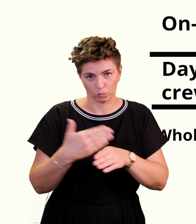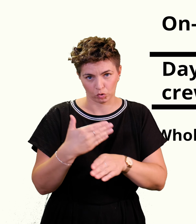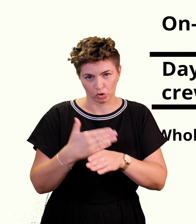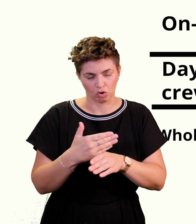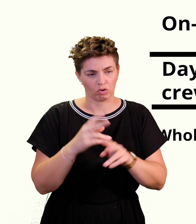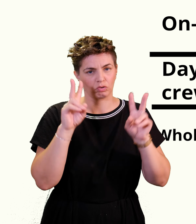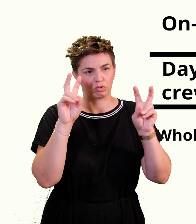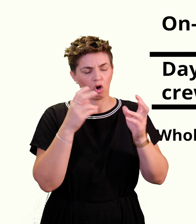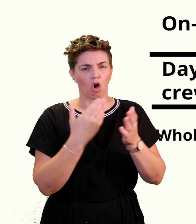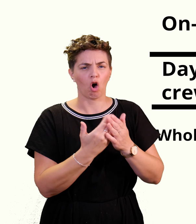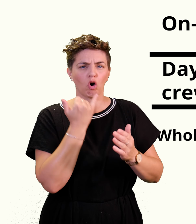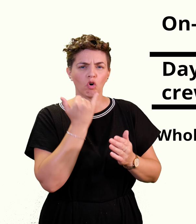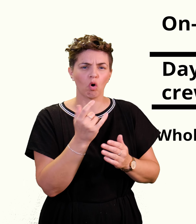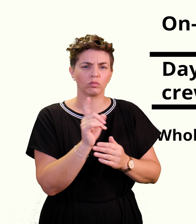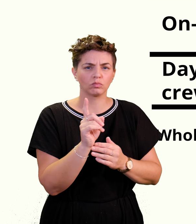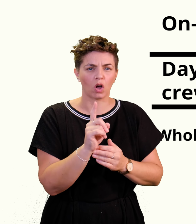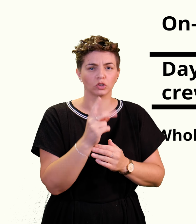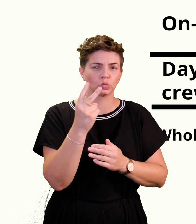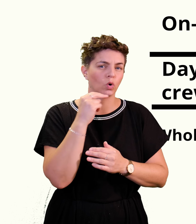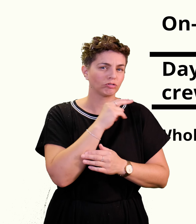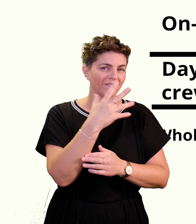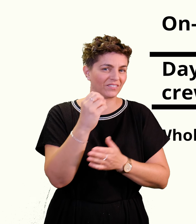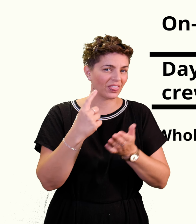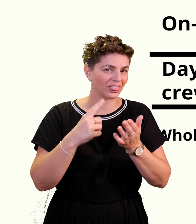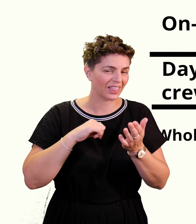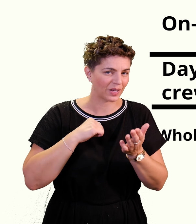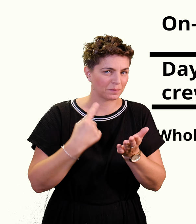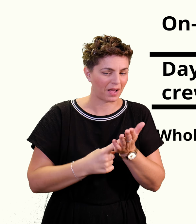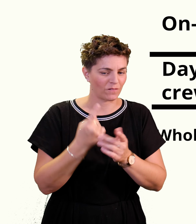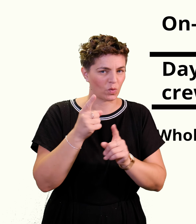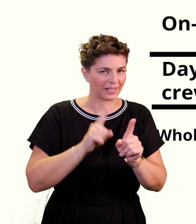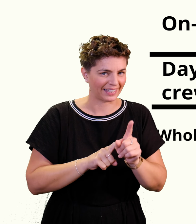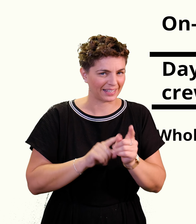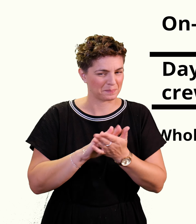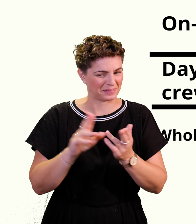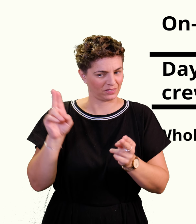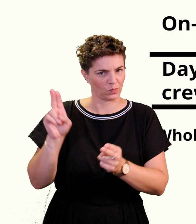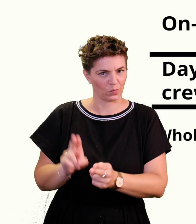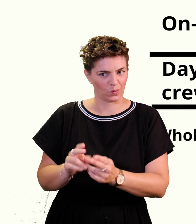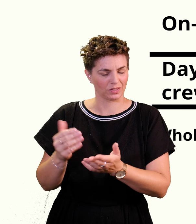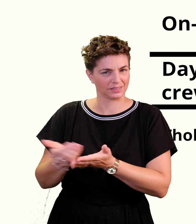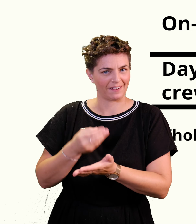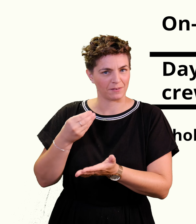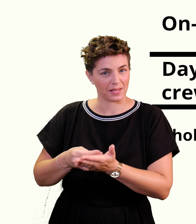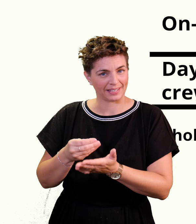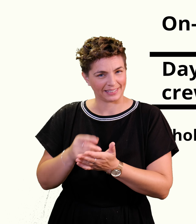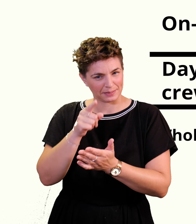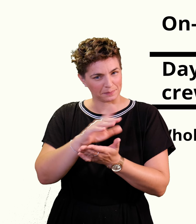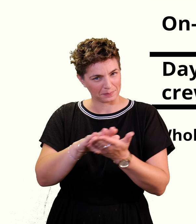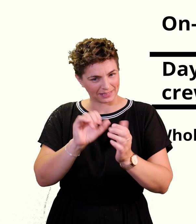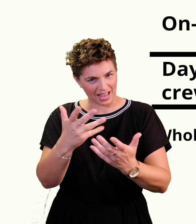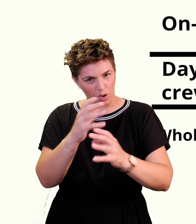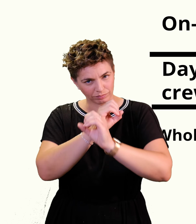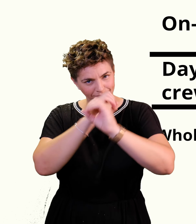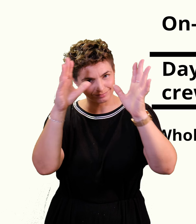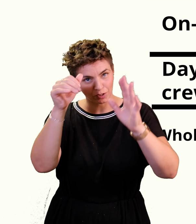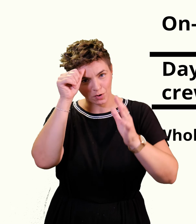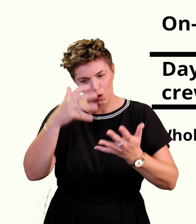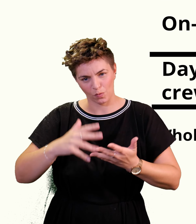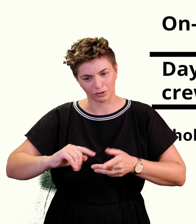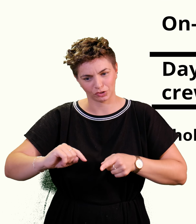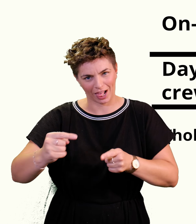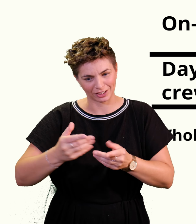section is roughly about £250,000 per year to crew that station. And hopefully that again gives you some of the challenges that